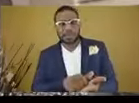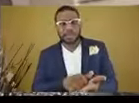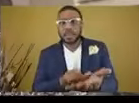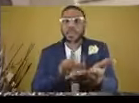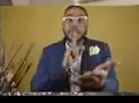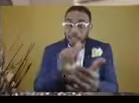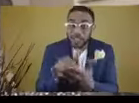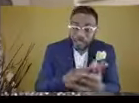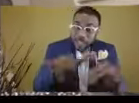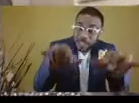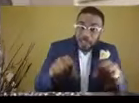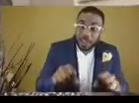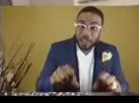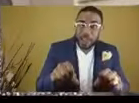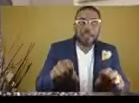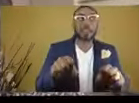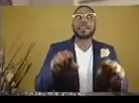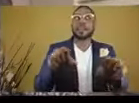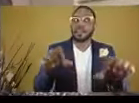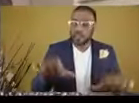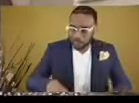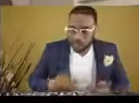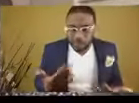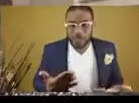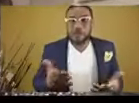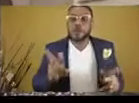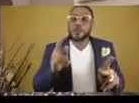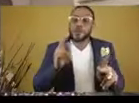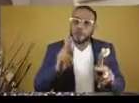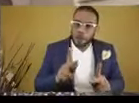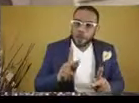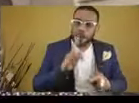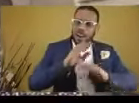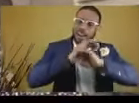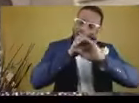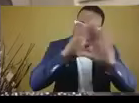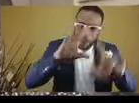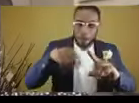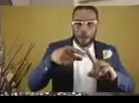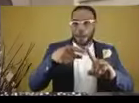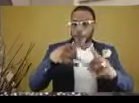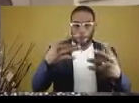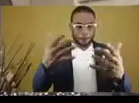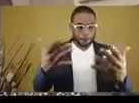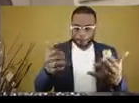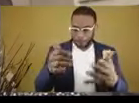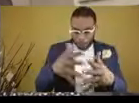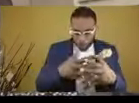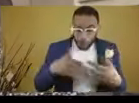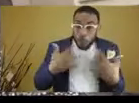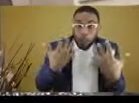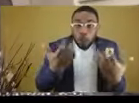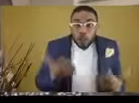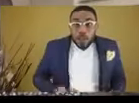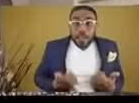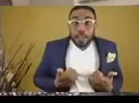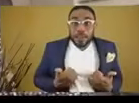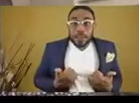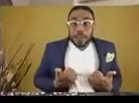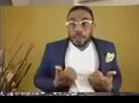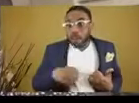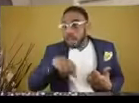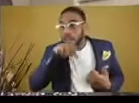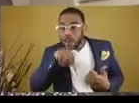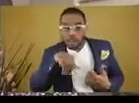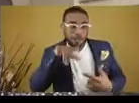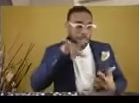agenda. It does exist. People are clear about the America that we want to live in and love in and